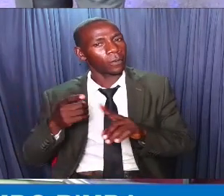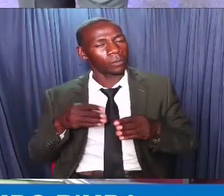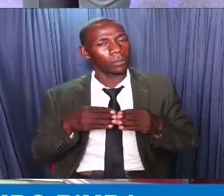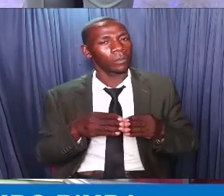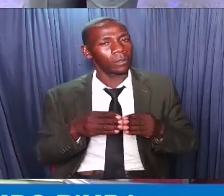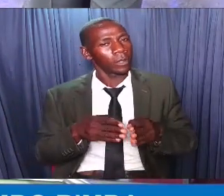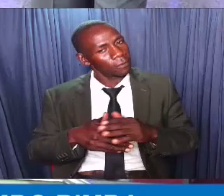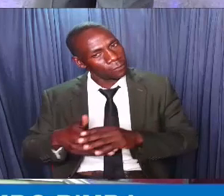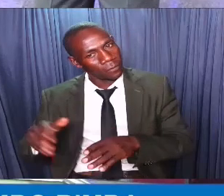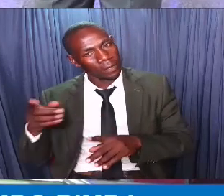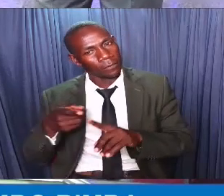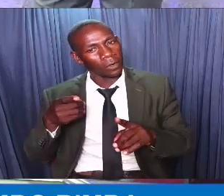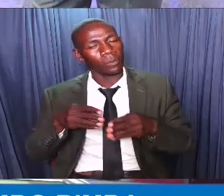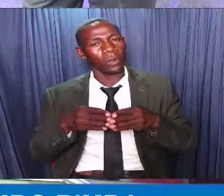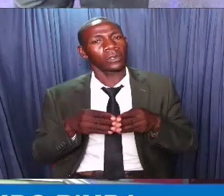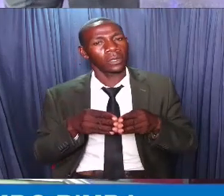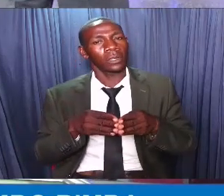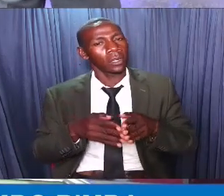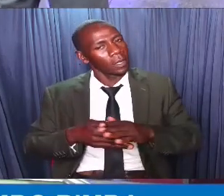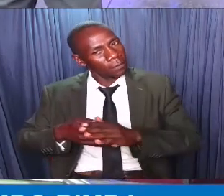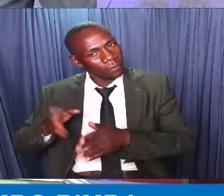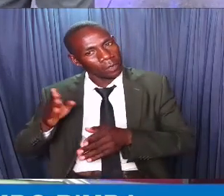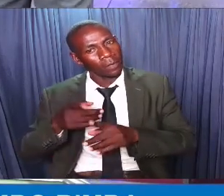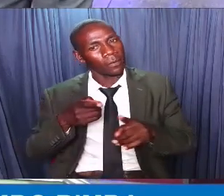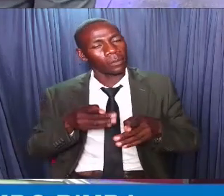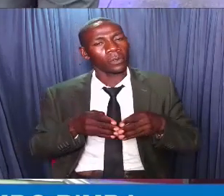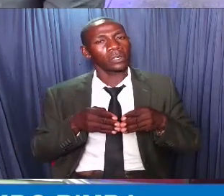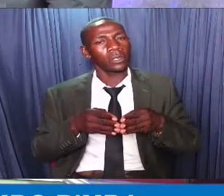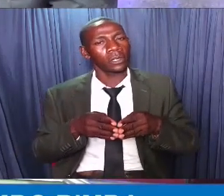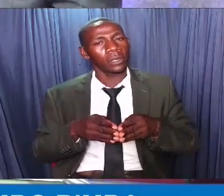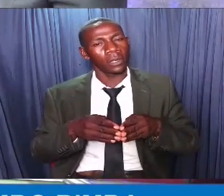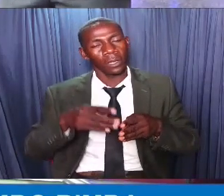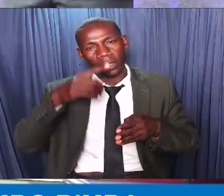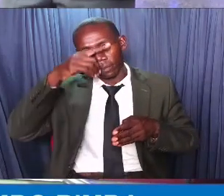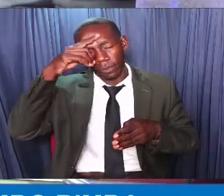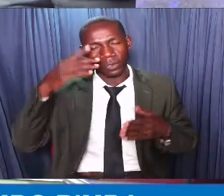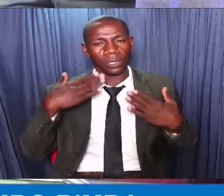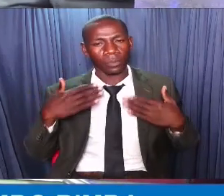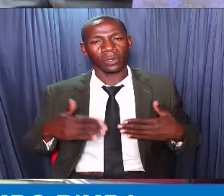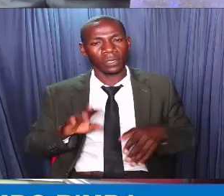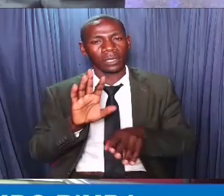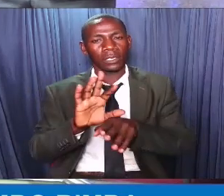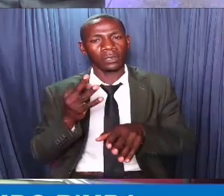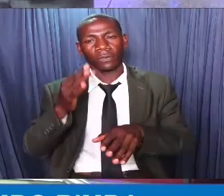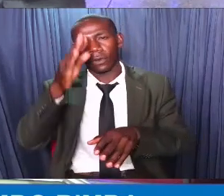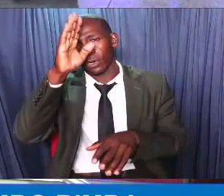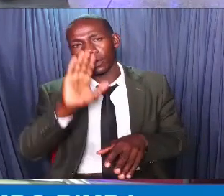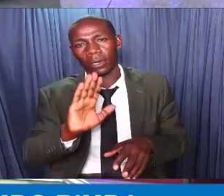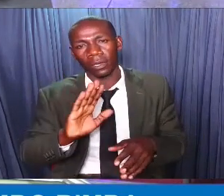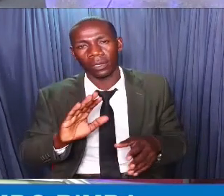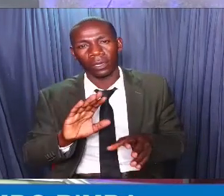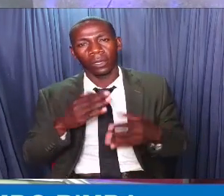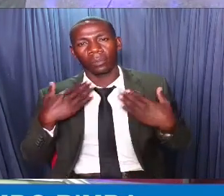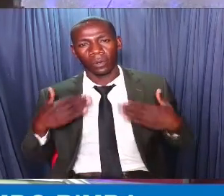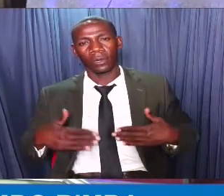fornication. Kimbieni zinaa. Flee from fornication. Kimbieni zinaa. Flee from fornication. Maana huu mwili ni hekalu la Mungu. Because your body is the temple of the Lord. Mwili ni hekalu